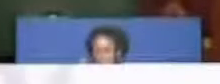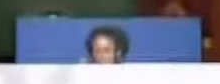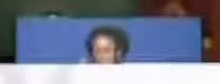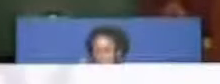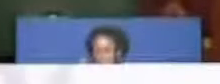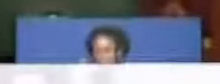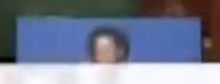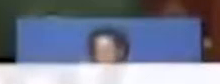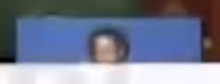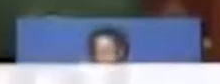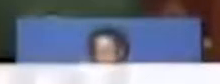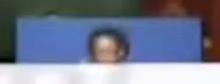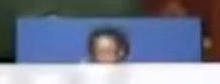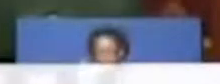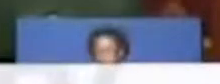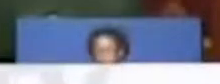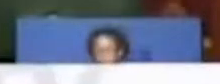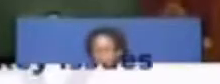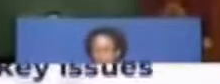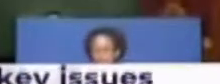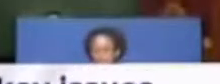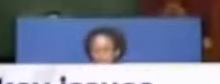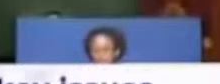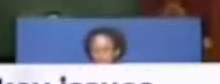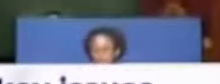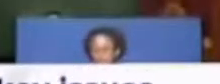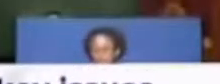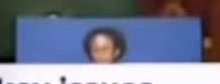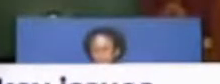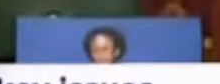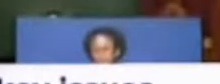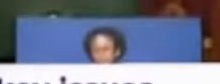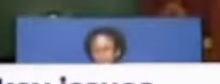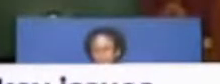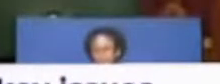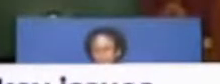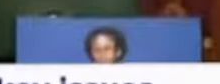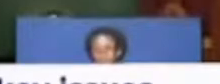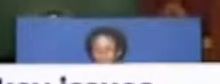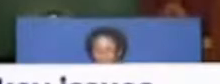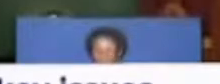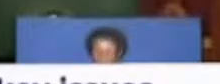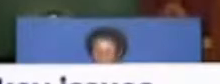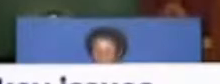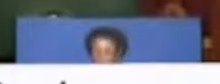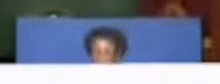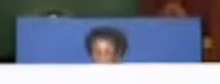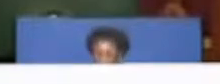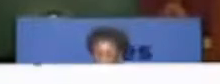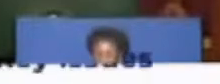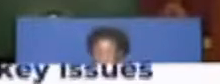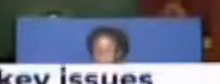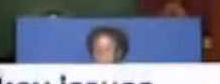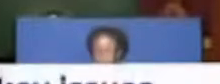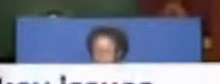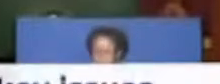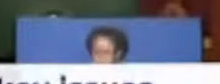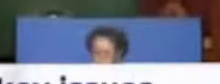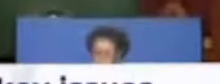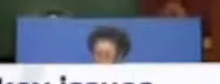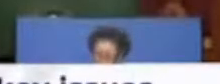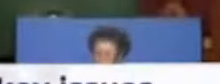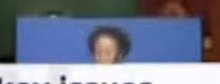our Greening Kenya campaign. The eighth and final element was a stimulus program was